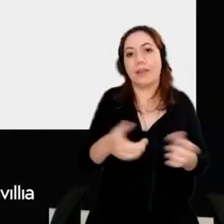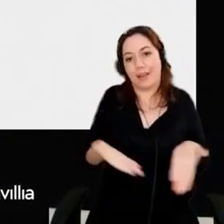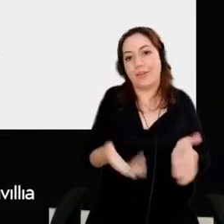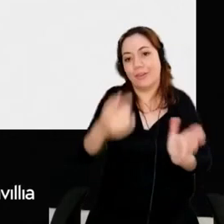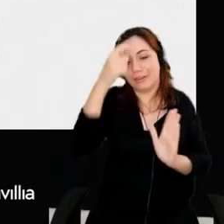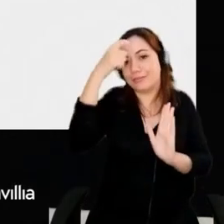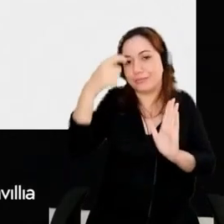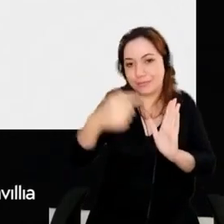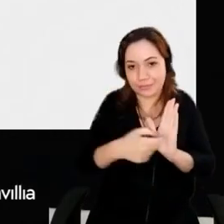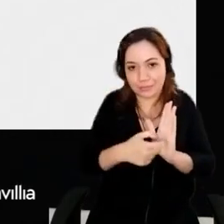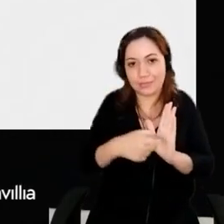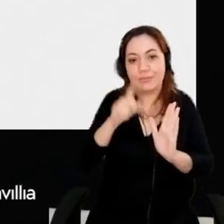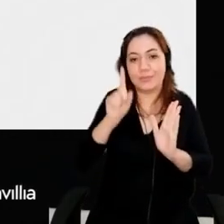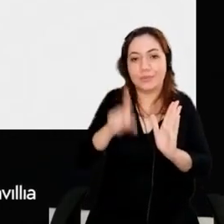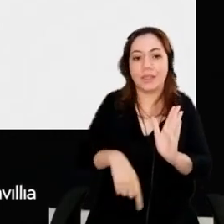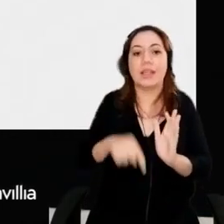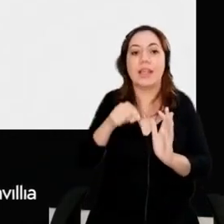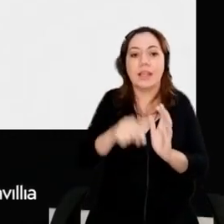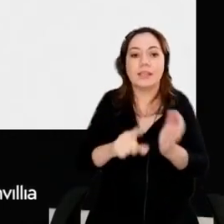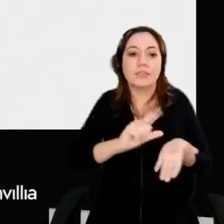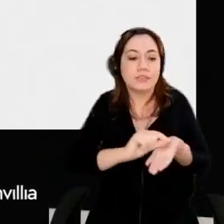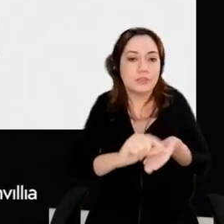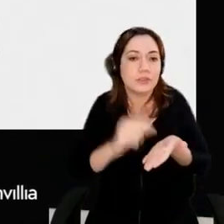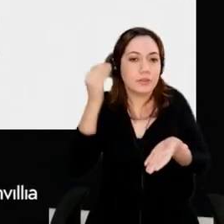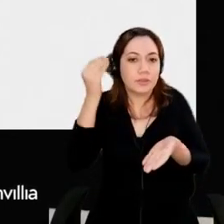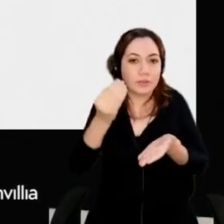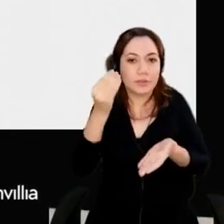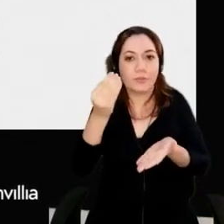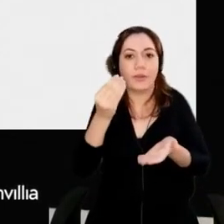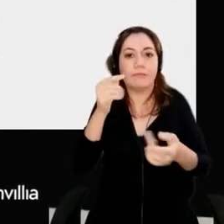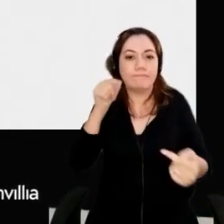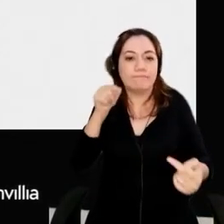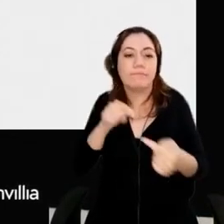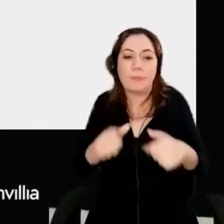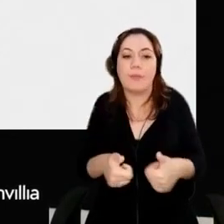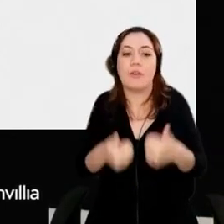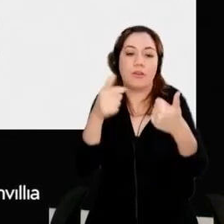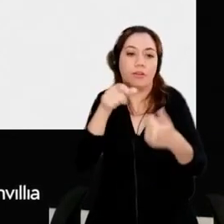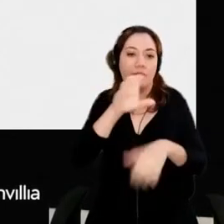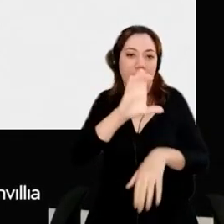digital experiences better for our customers every day.